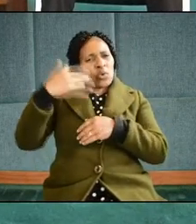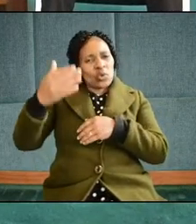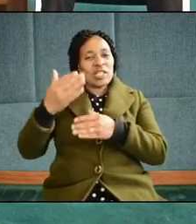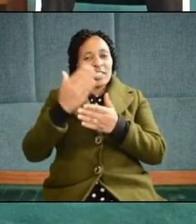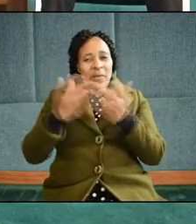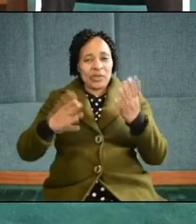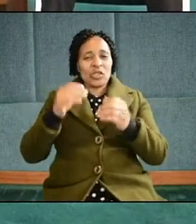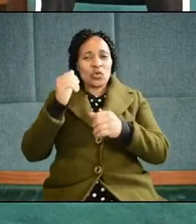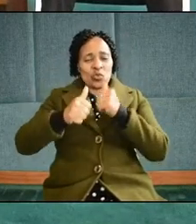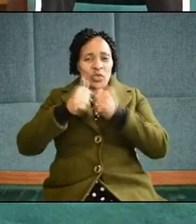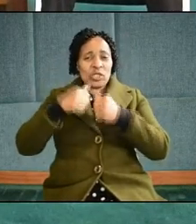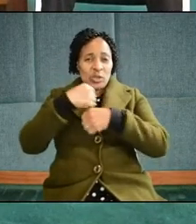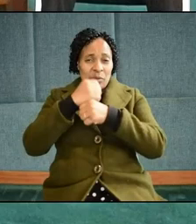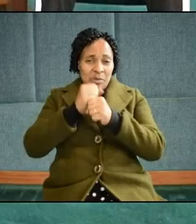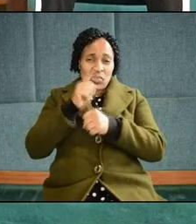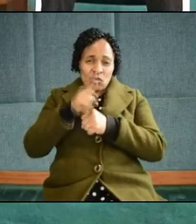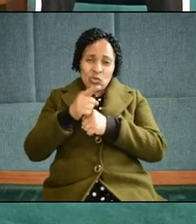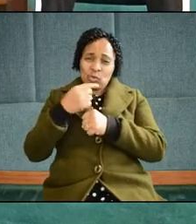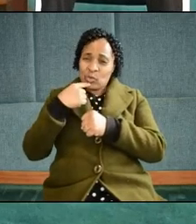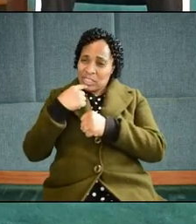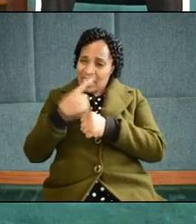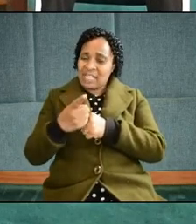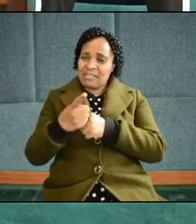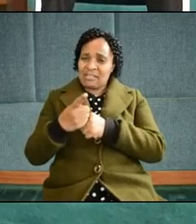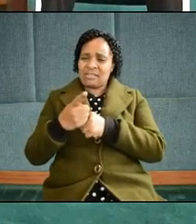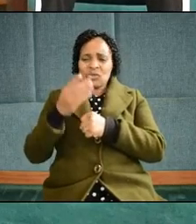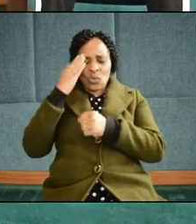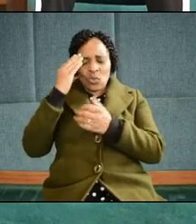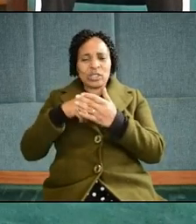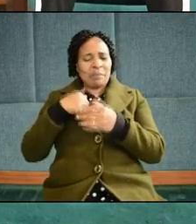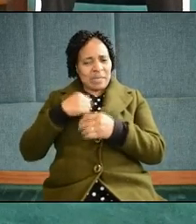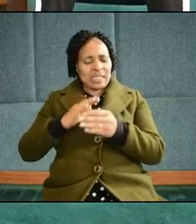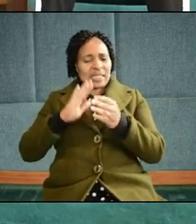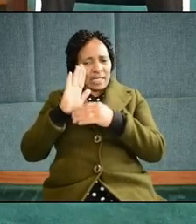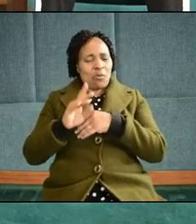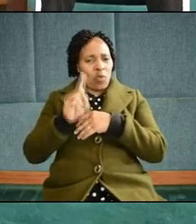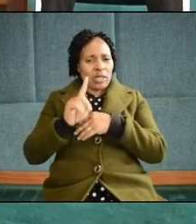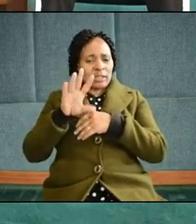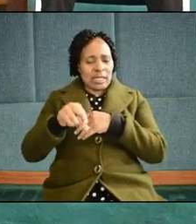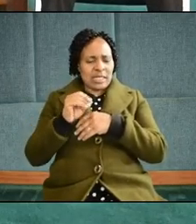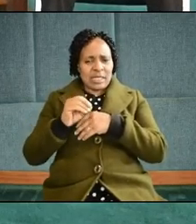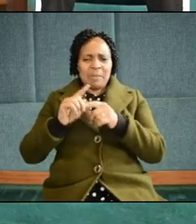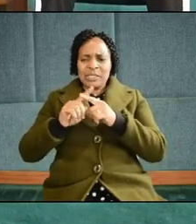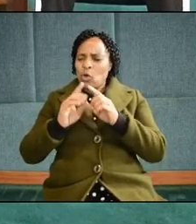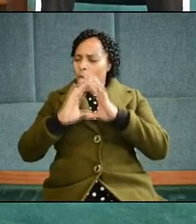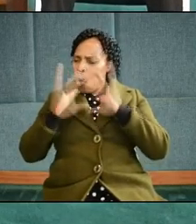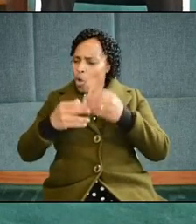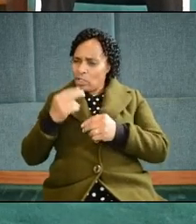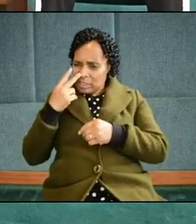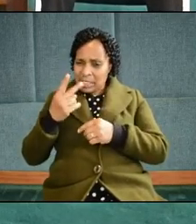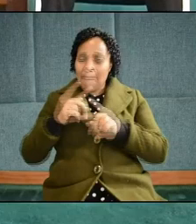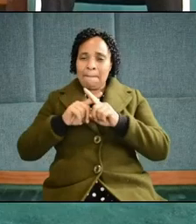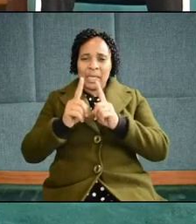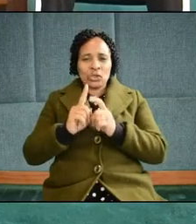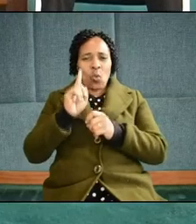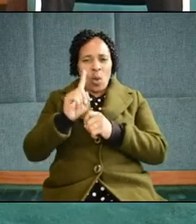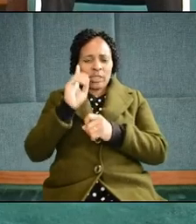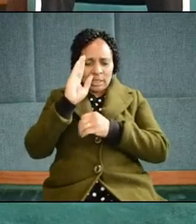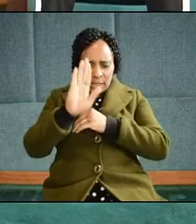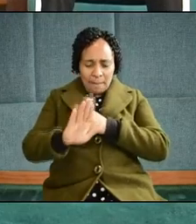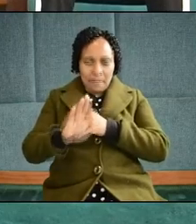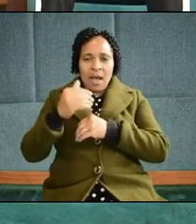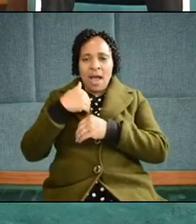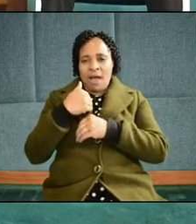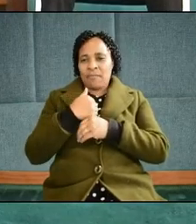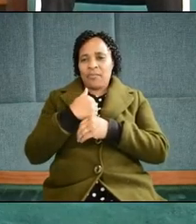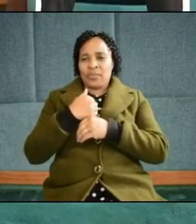given you for you to actually say, you know what, there's one step I can take. I may not see the entire staircase, but I have that one step. So I